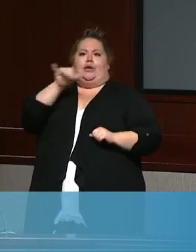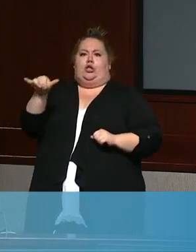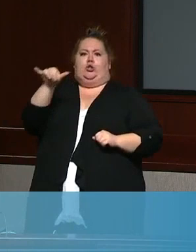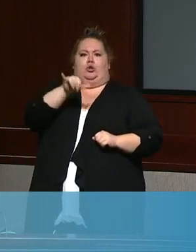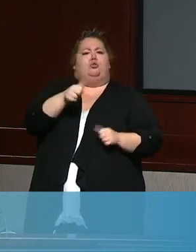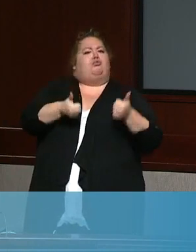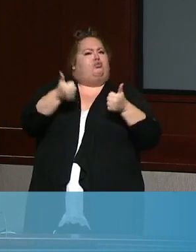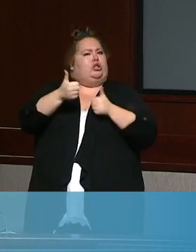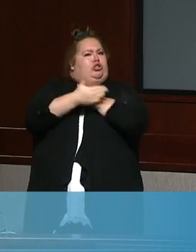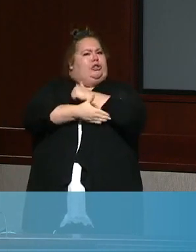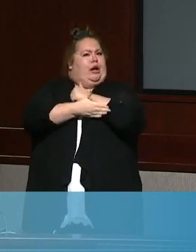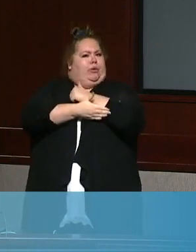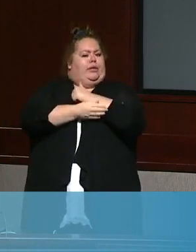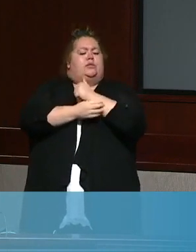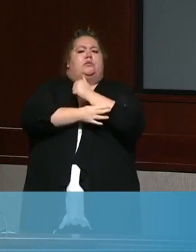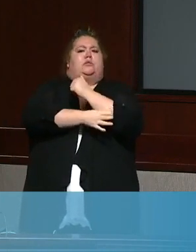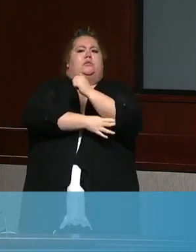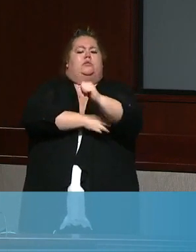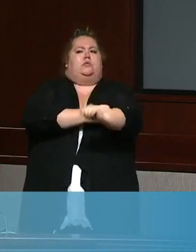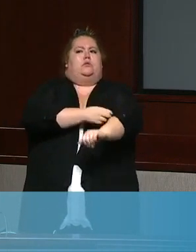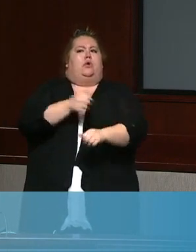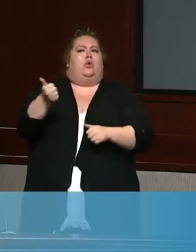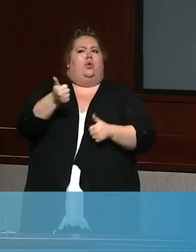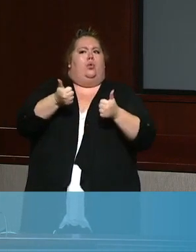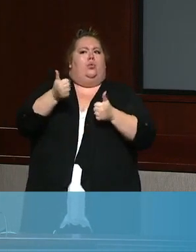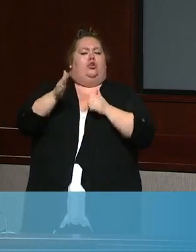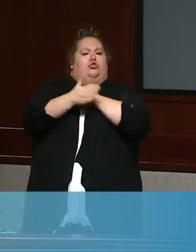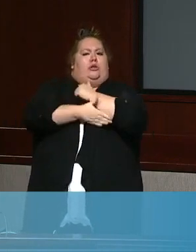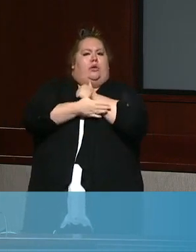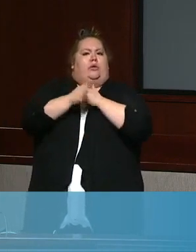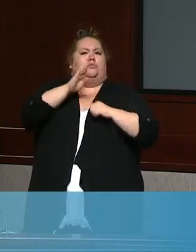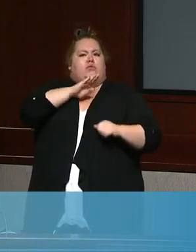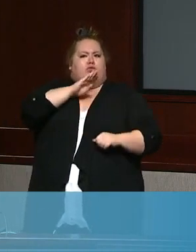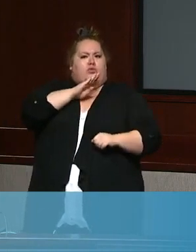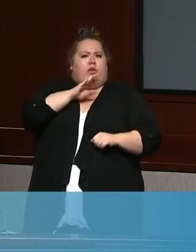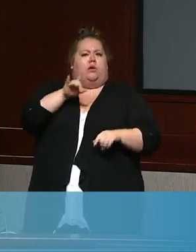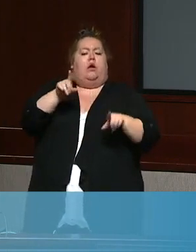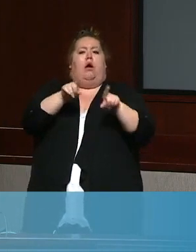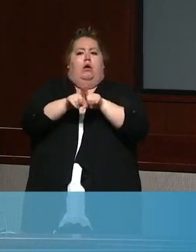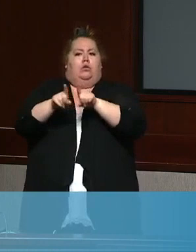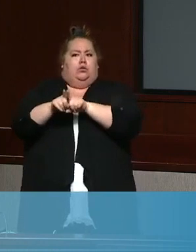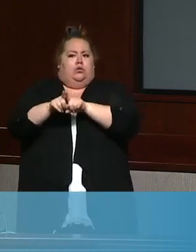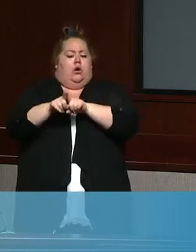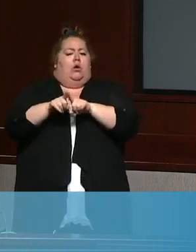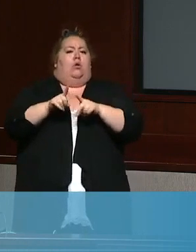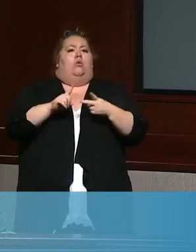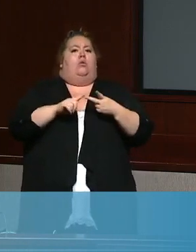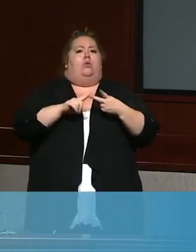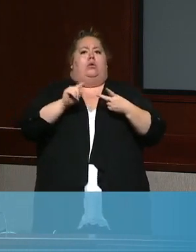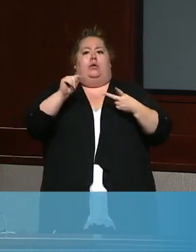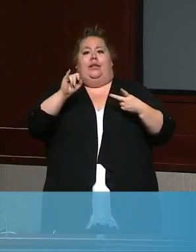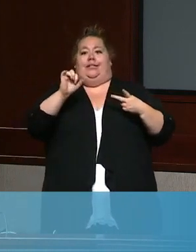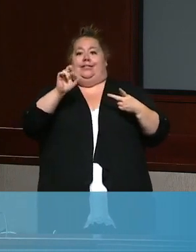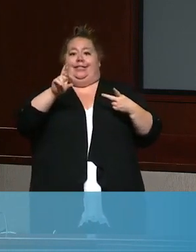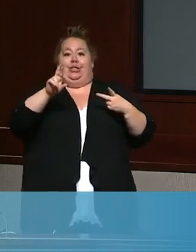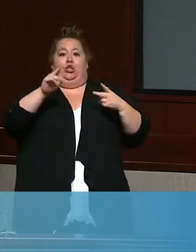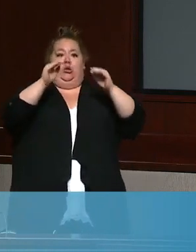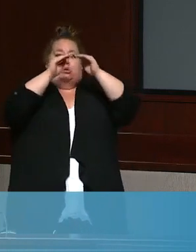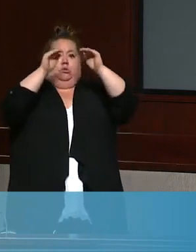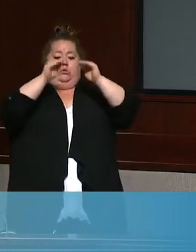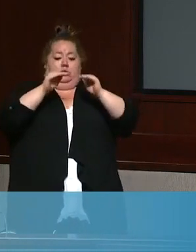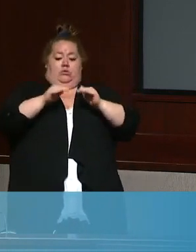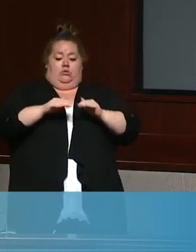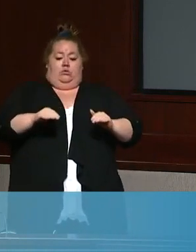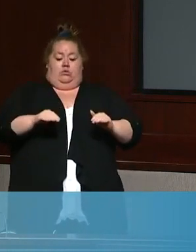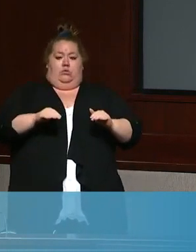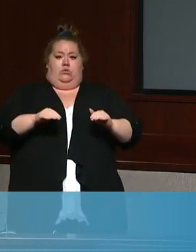he talking about? And on top of that, given the adjustment for tier designation that you were talking about, Mr. Alsop, when